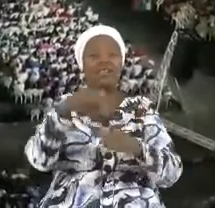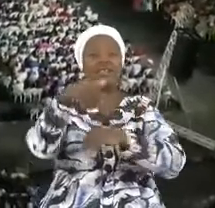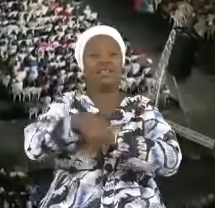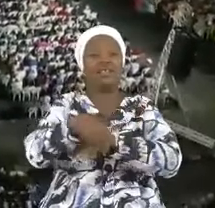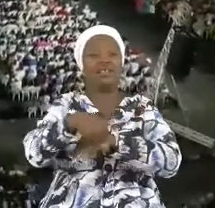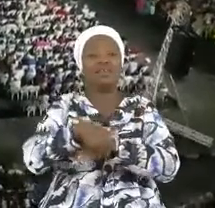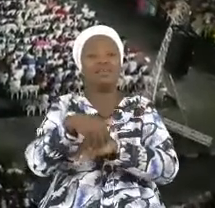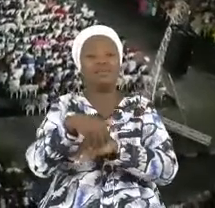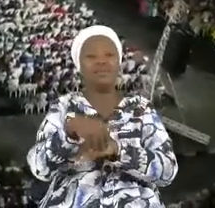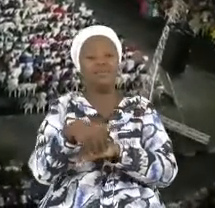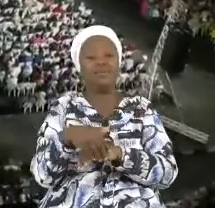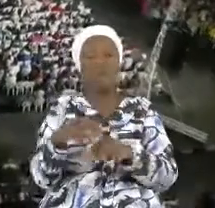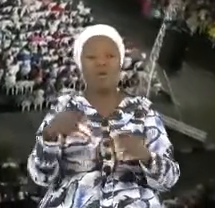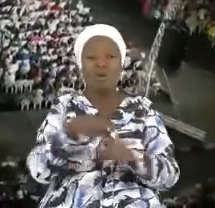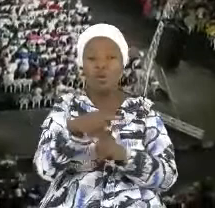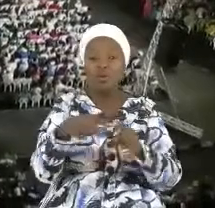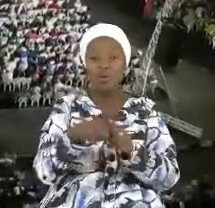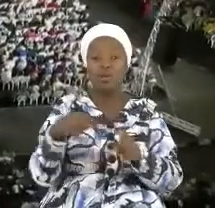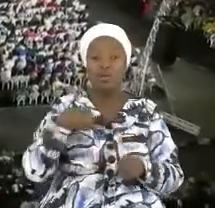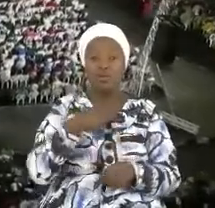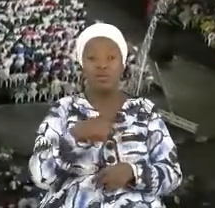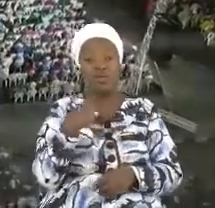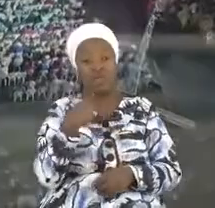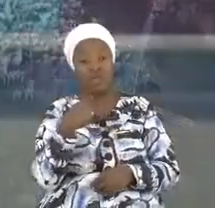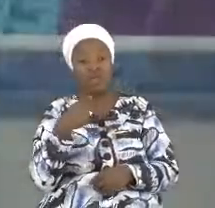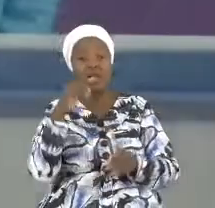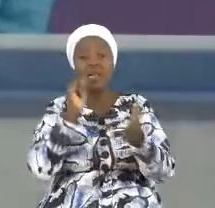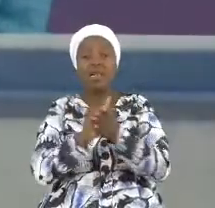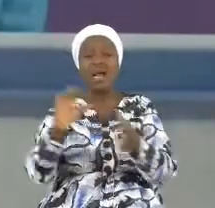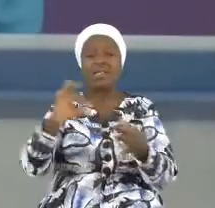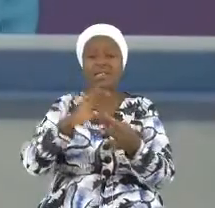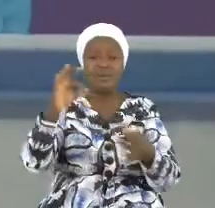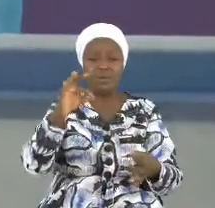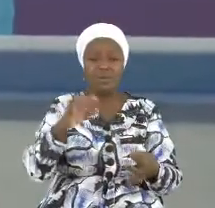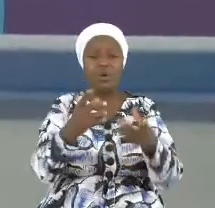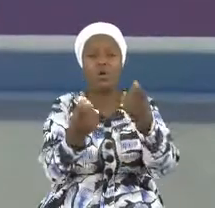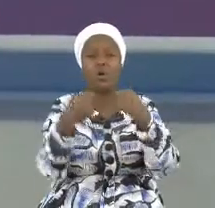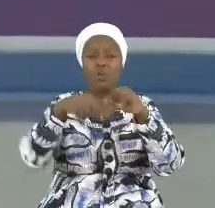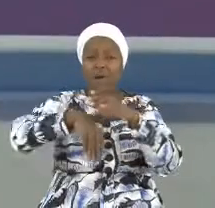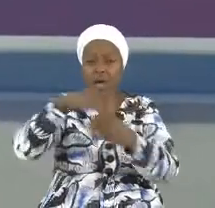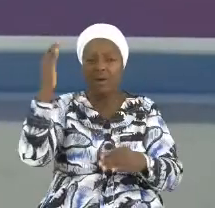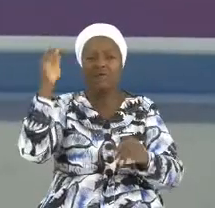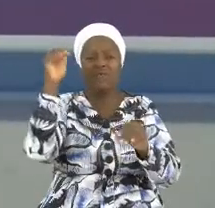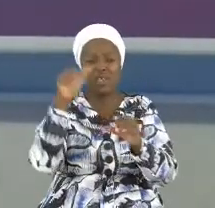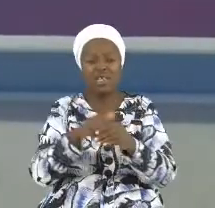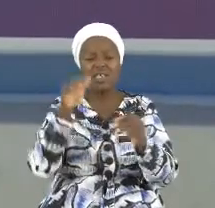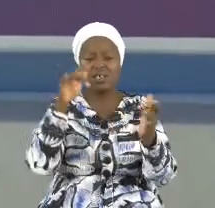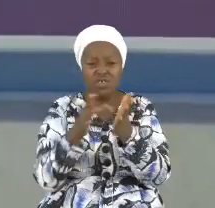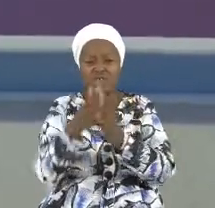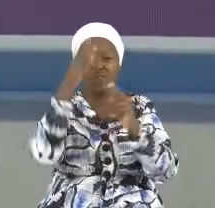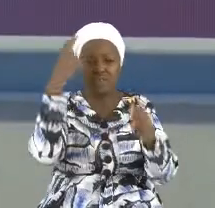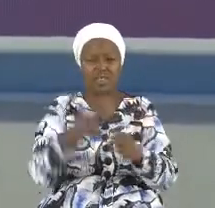When we said, that spirit, come out in Jesus' name.